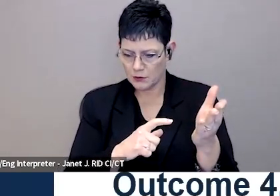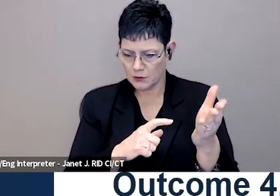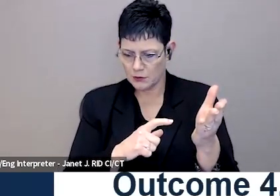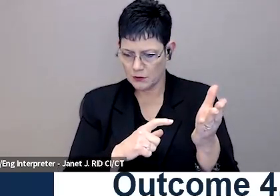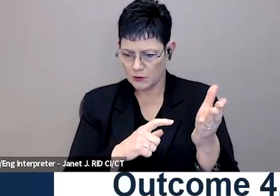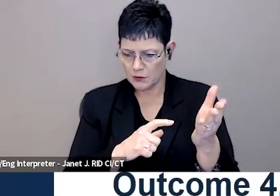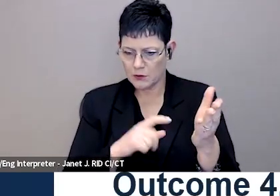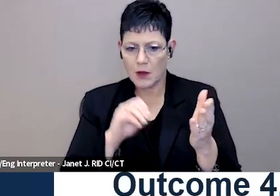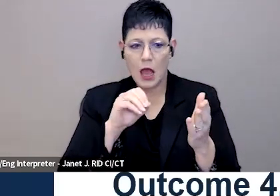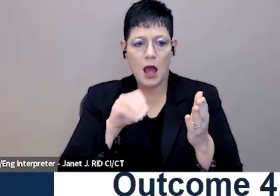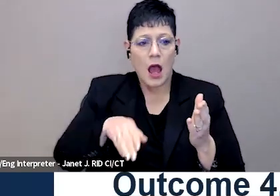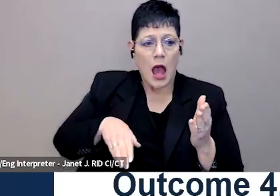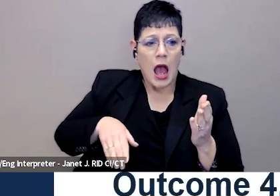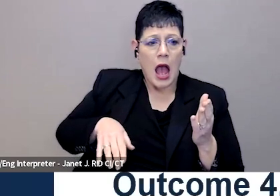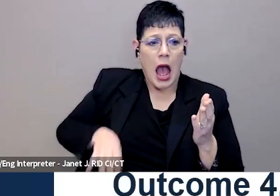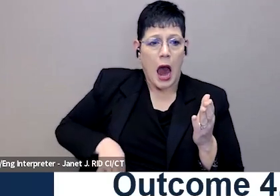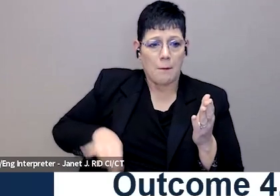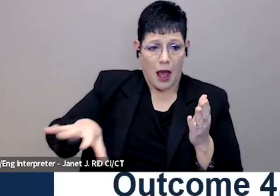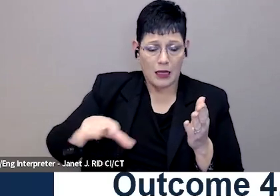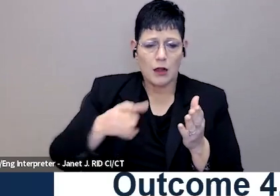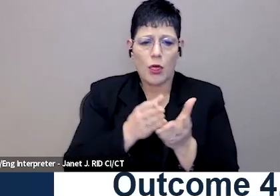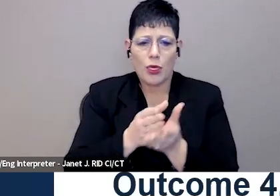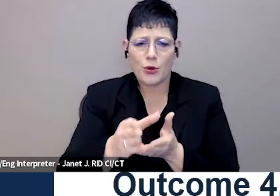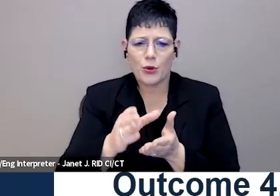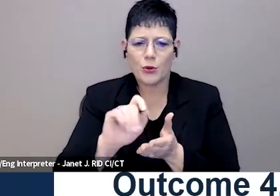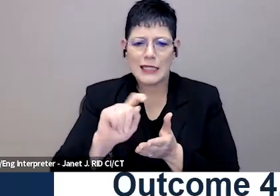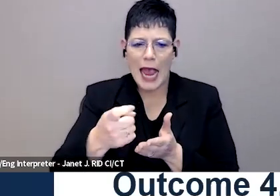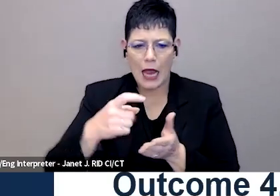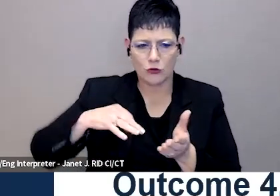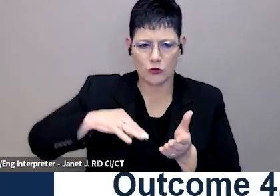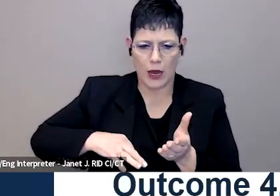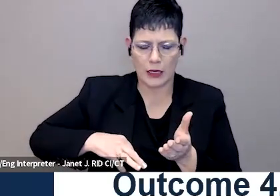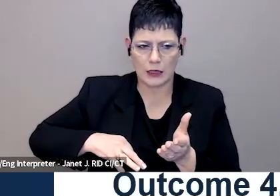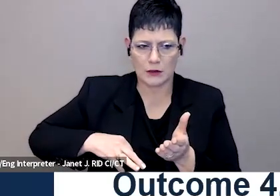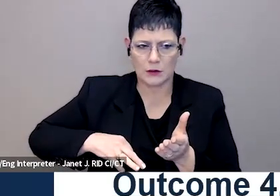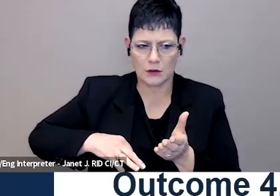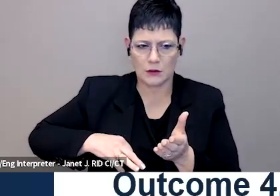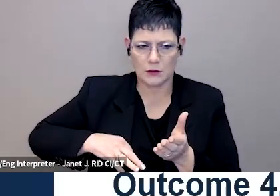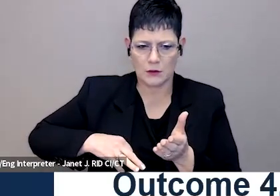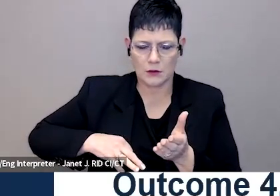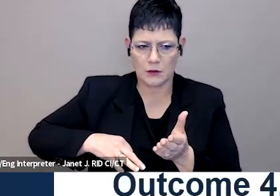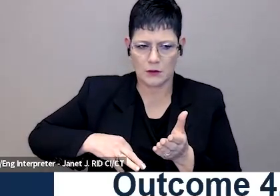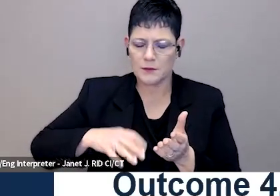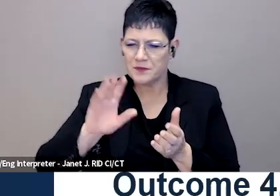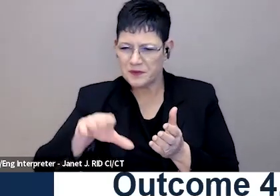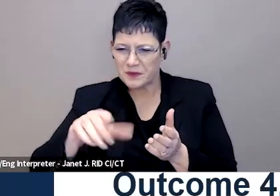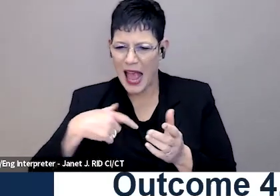caregivers out-of-pocket expenses through tax credits and support for bipartisan bicameral legislation such as the Credit for Caring